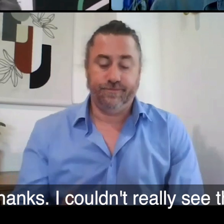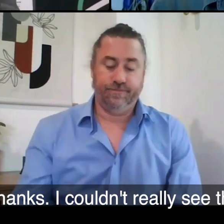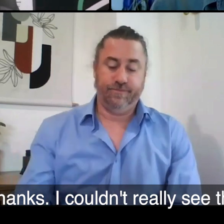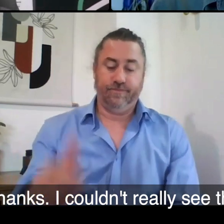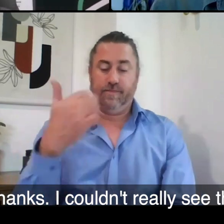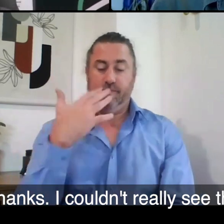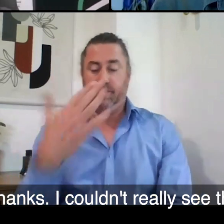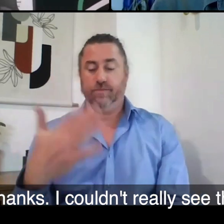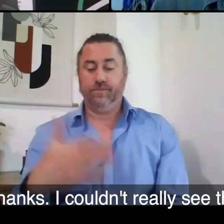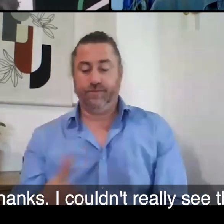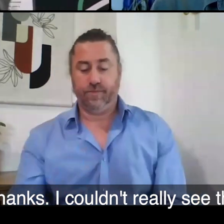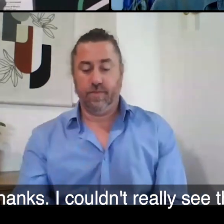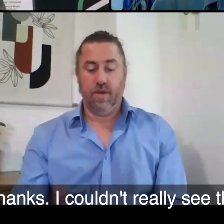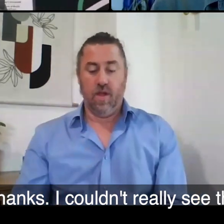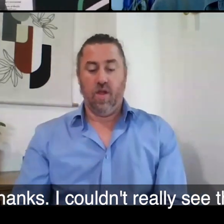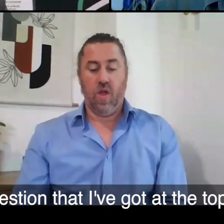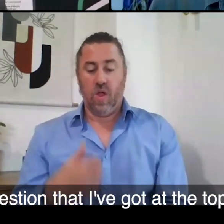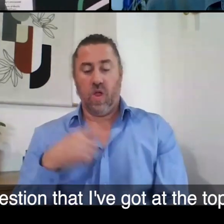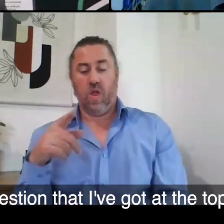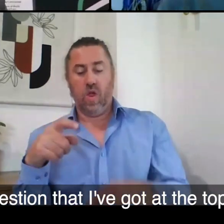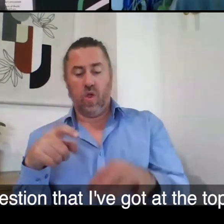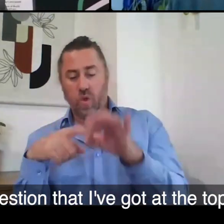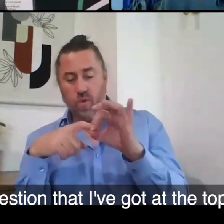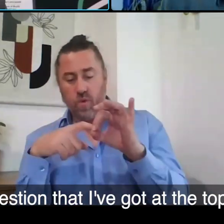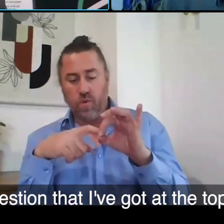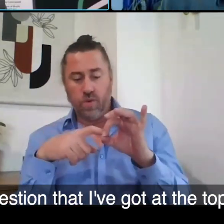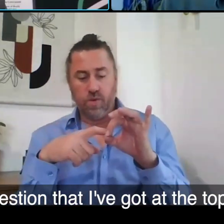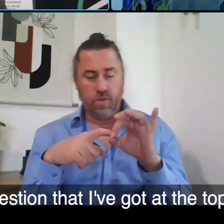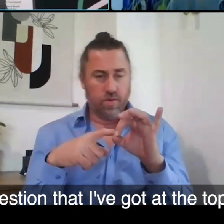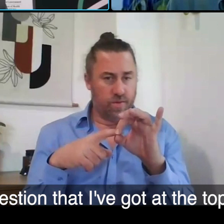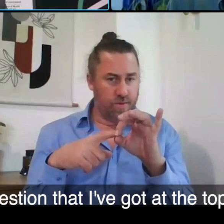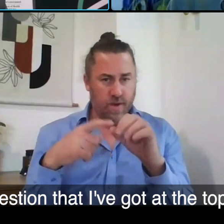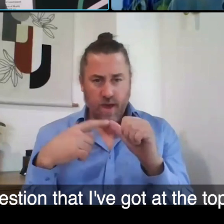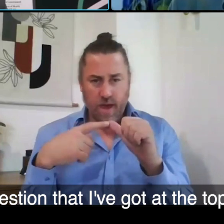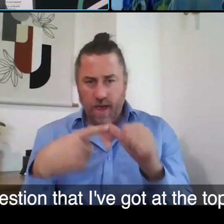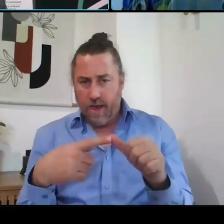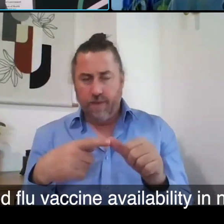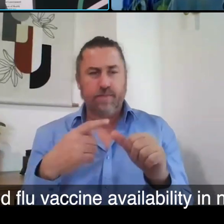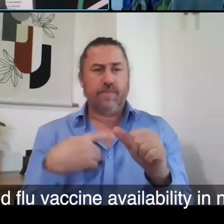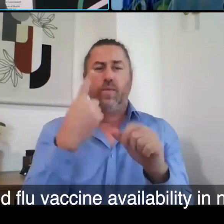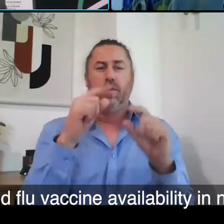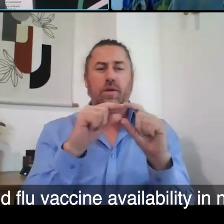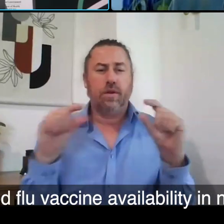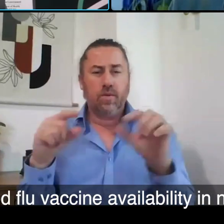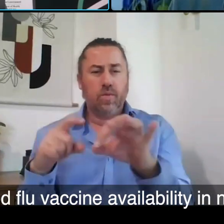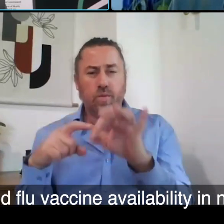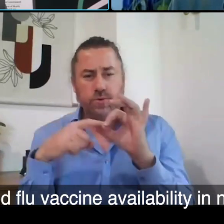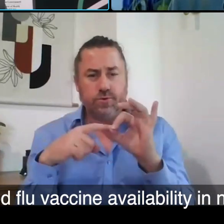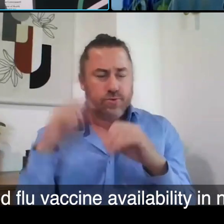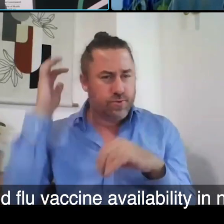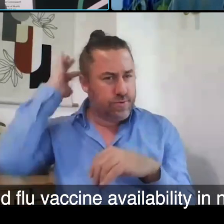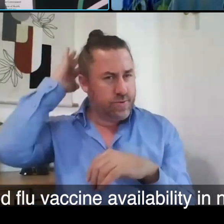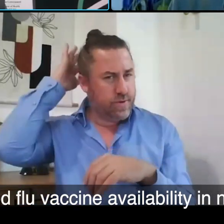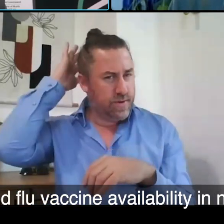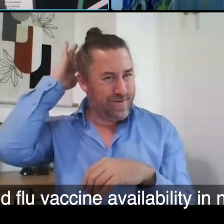Good, thanks. I couldn't really see the Q&A. So one question that I've got at the top of my list is